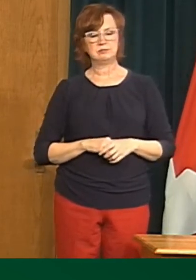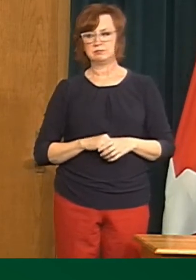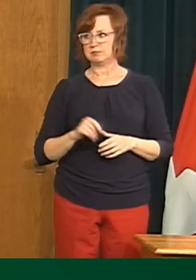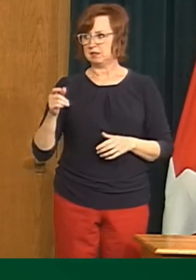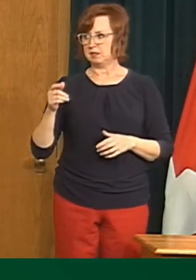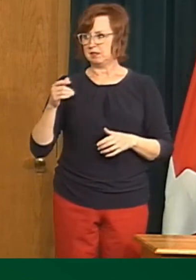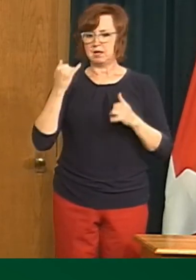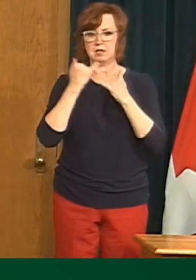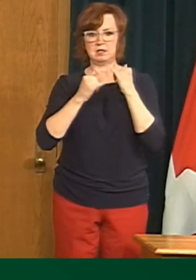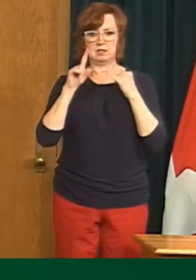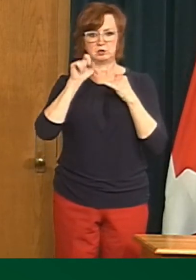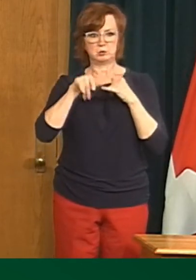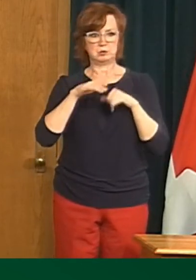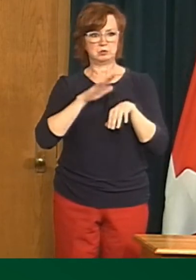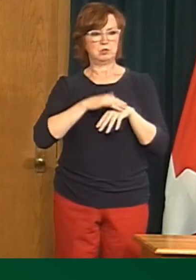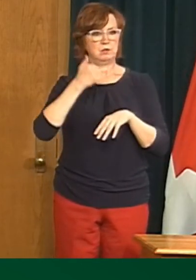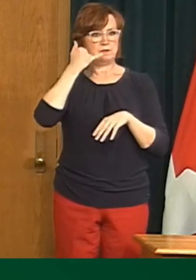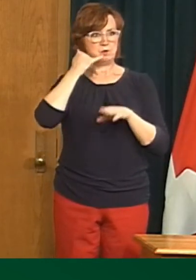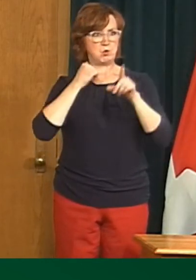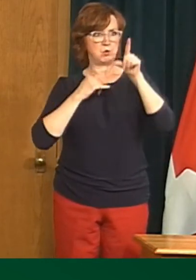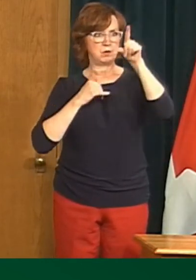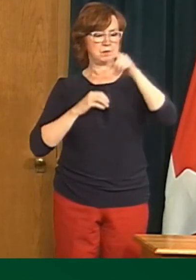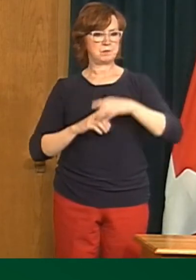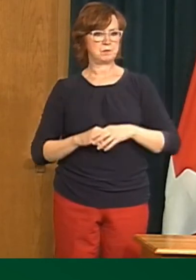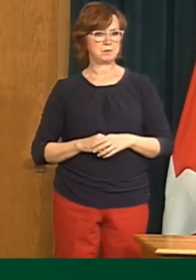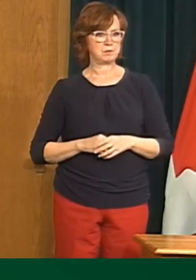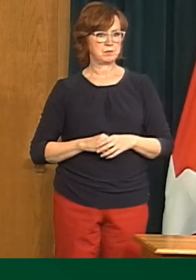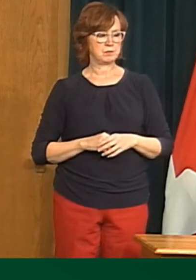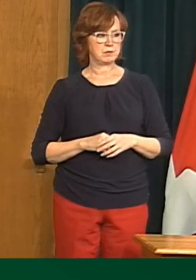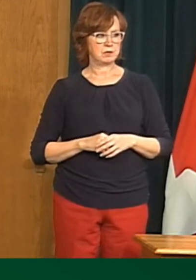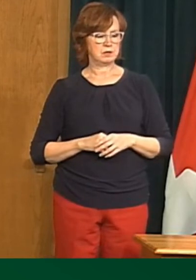And we'll take our last question from the phone line.